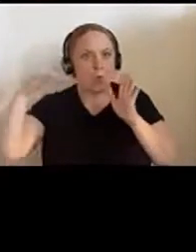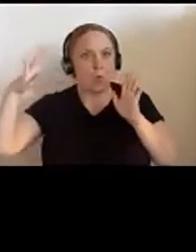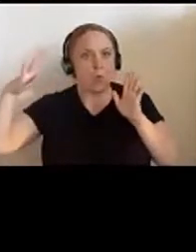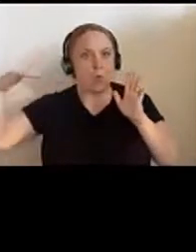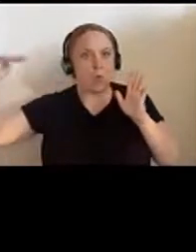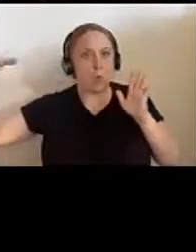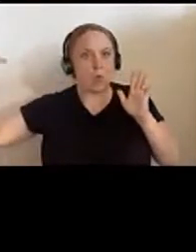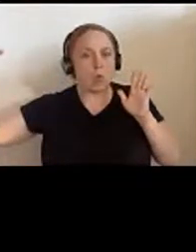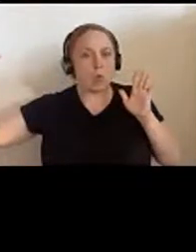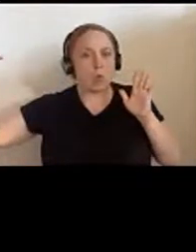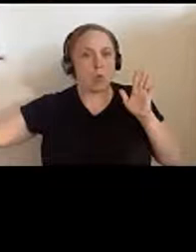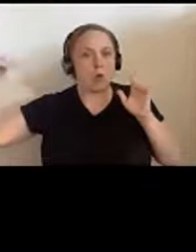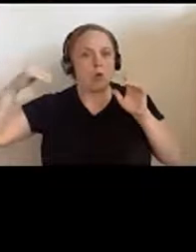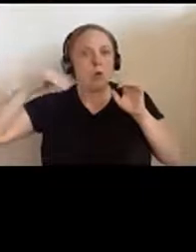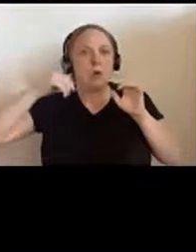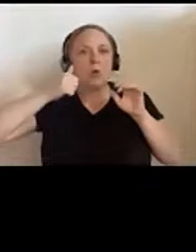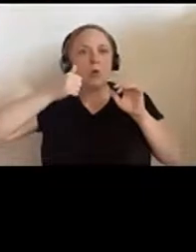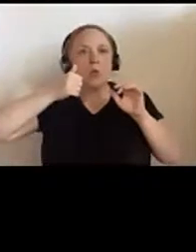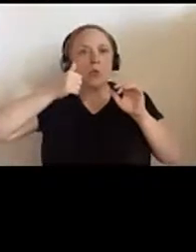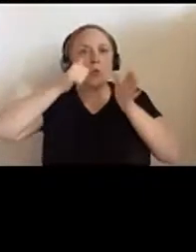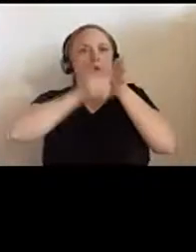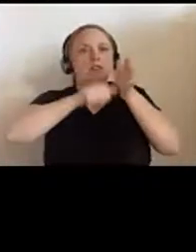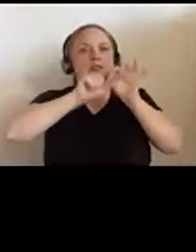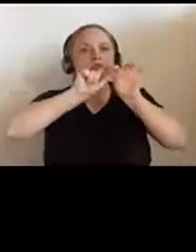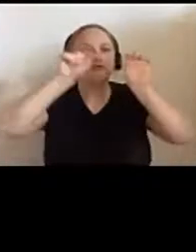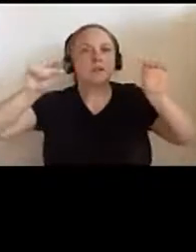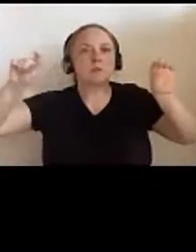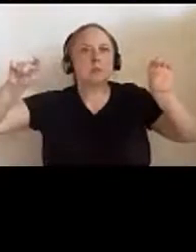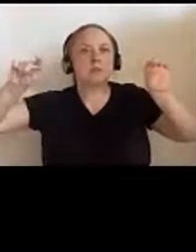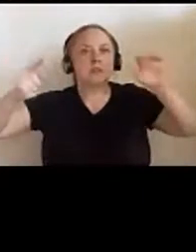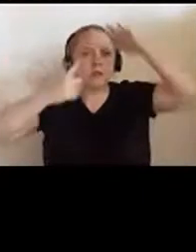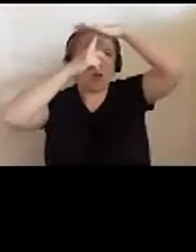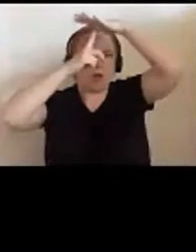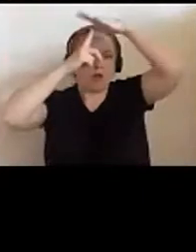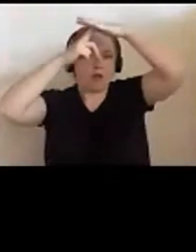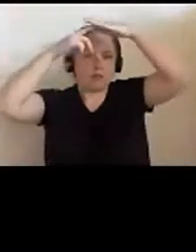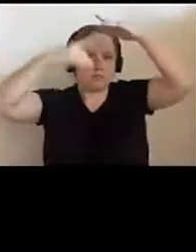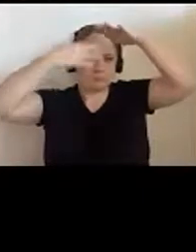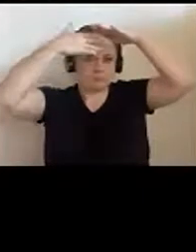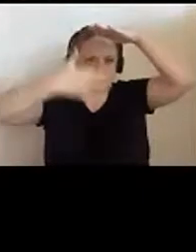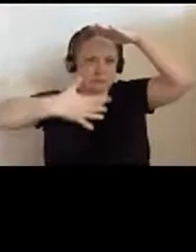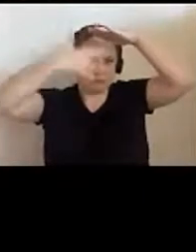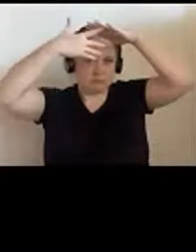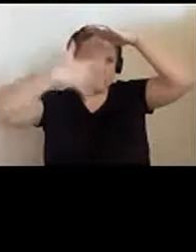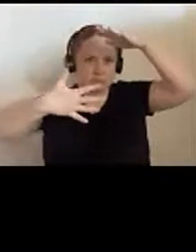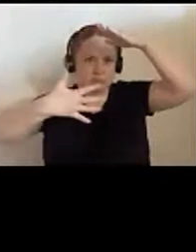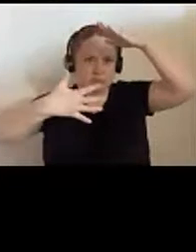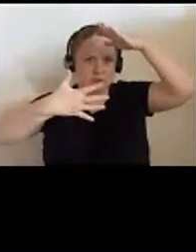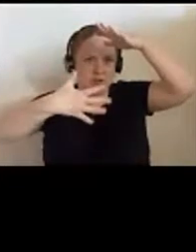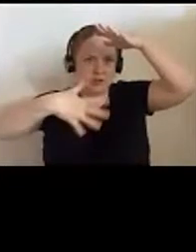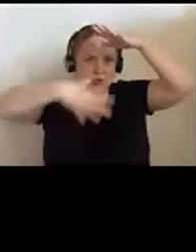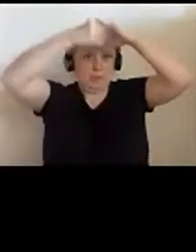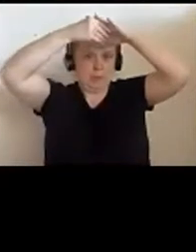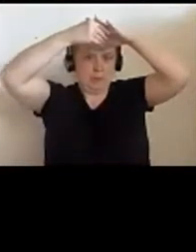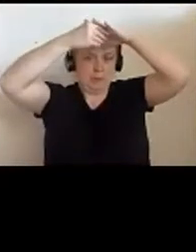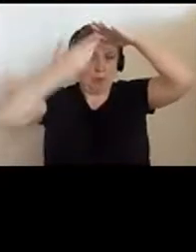wavy wall made of wooden strips with lights behind it, there's a Kinect sensor at the top. It will track where you are. And this